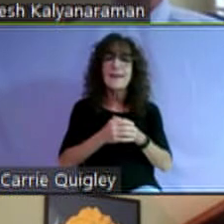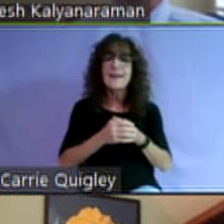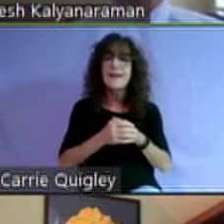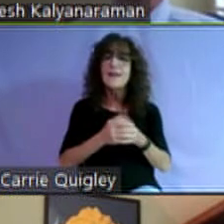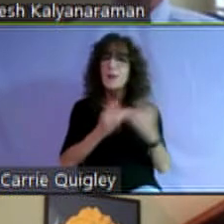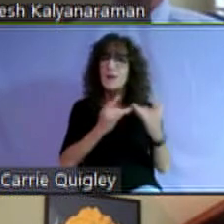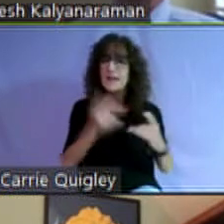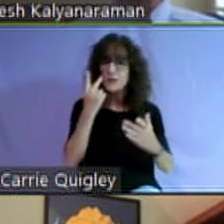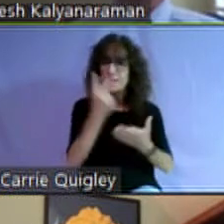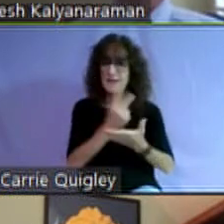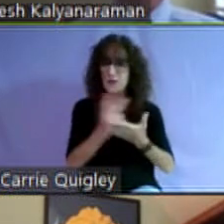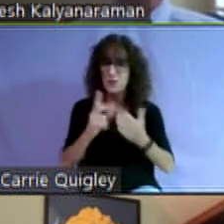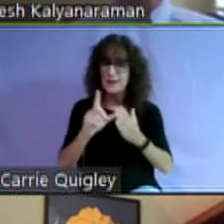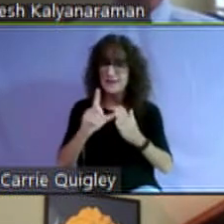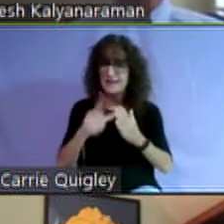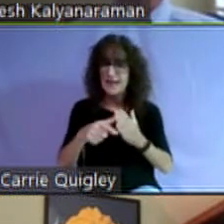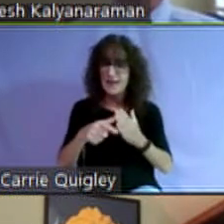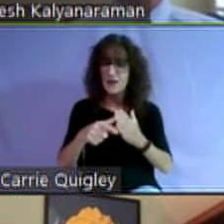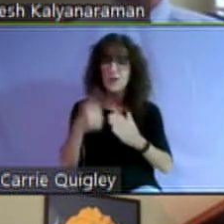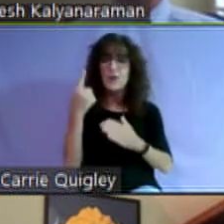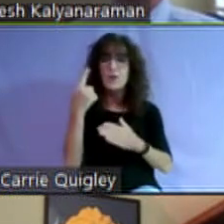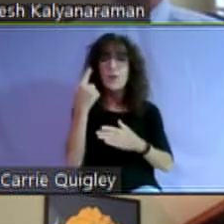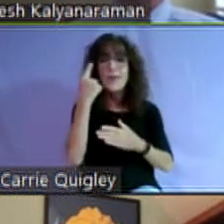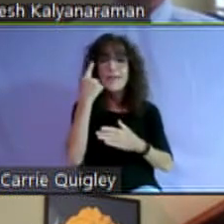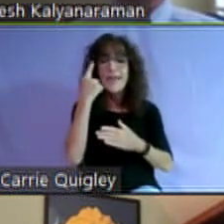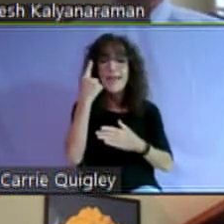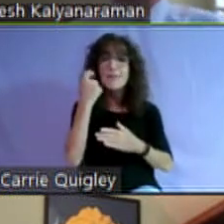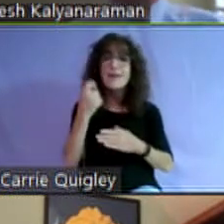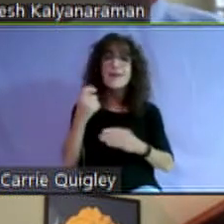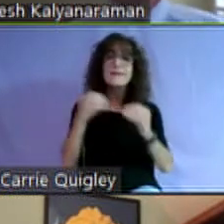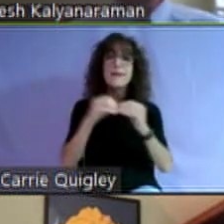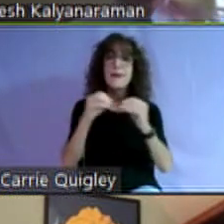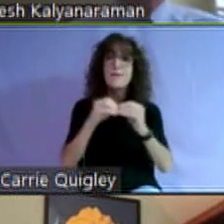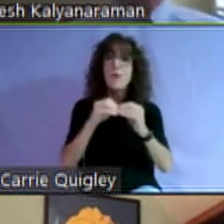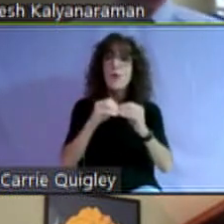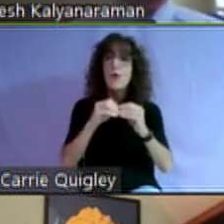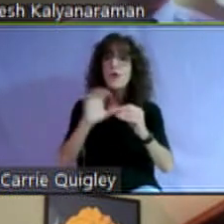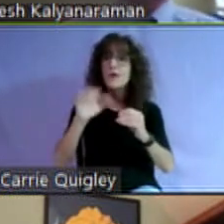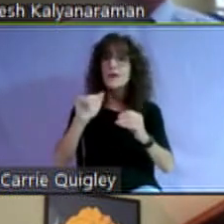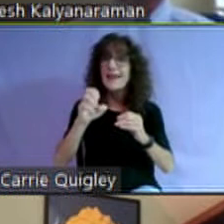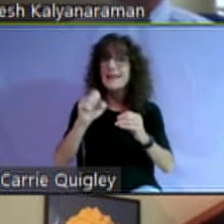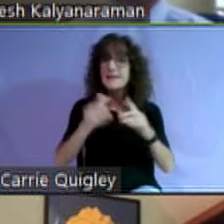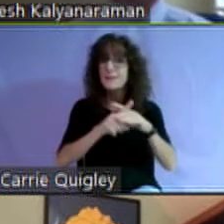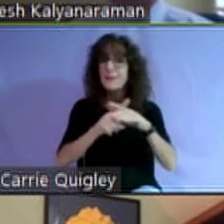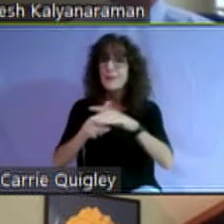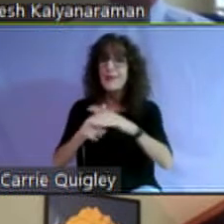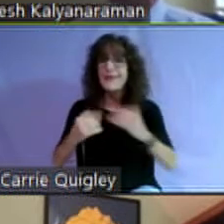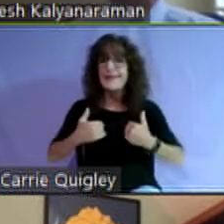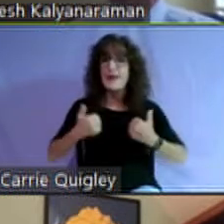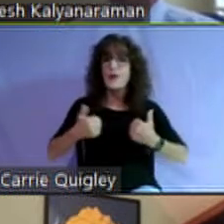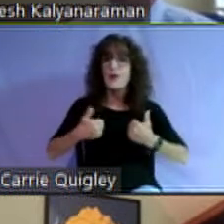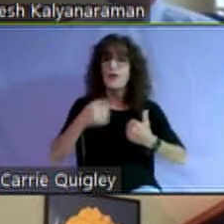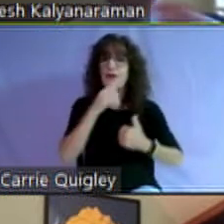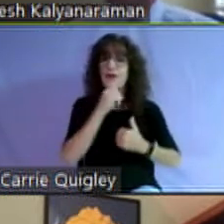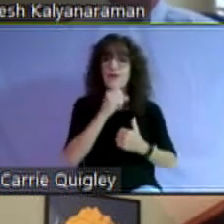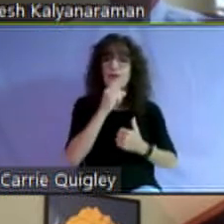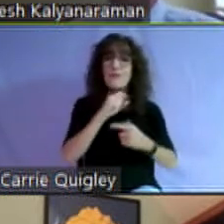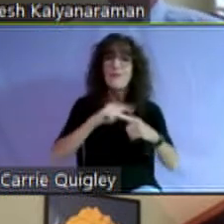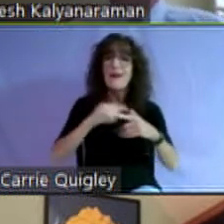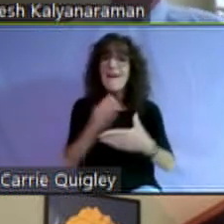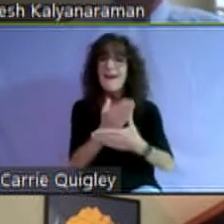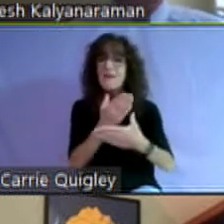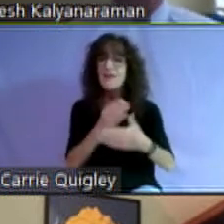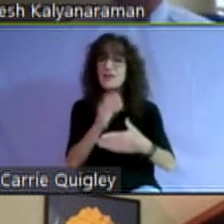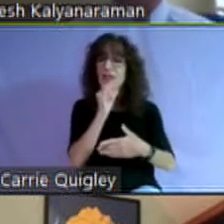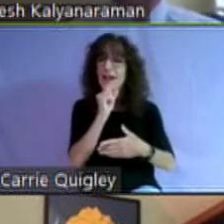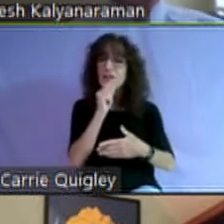about 2 weeks, and we think that that's due to a higher proportion of cases in the younger age groups. And we've been talking about the fact that the average age of who